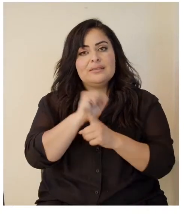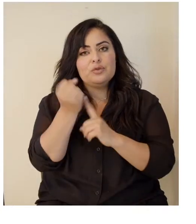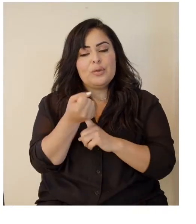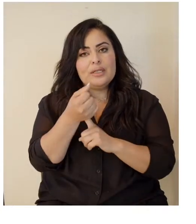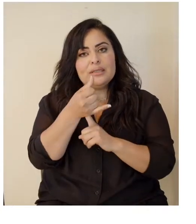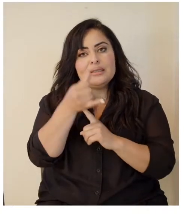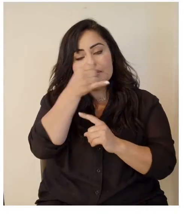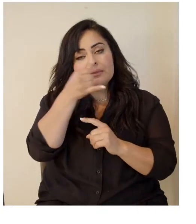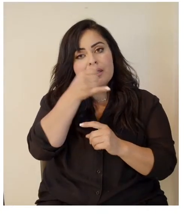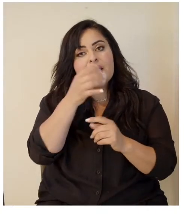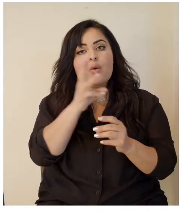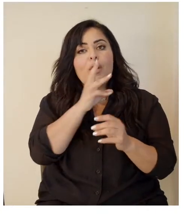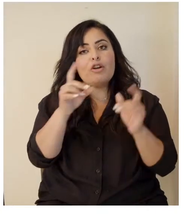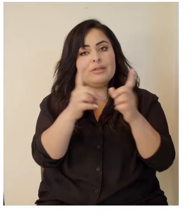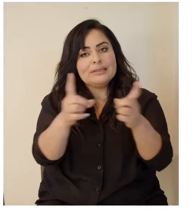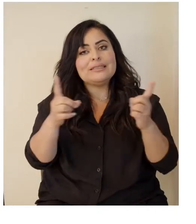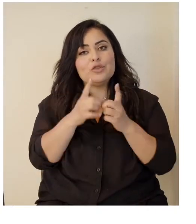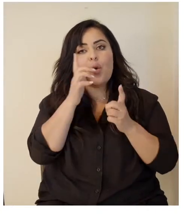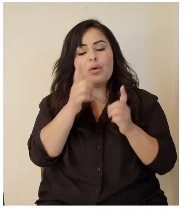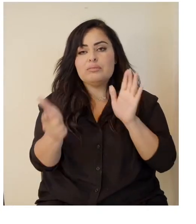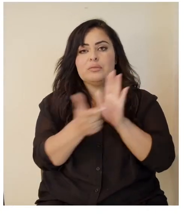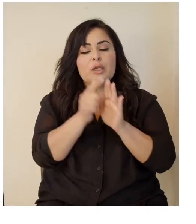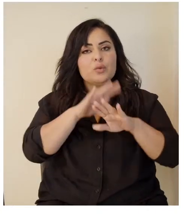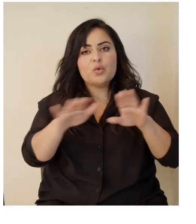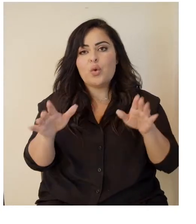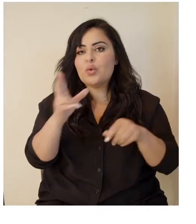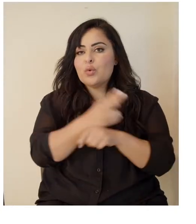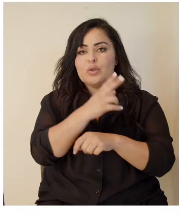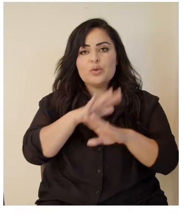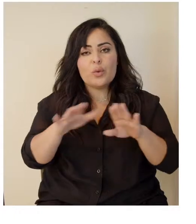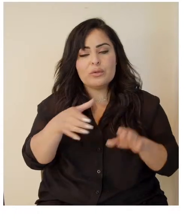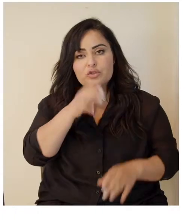situation, the water district will issue a do not use, do not drink order.